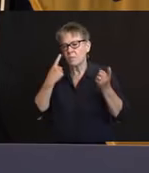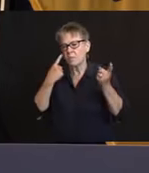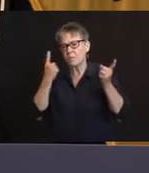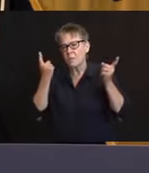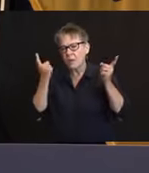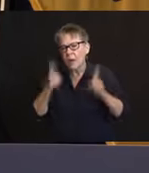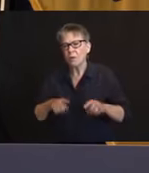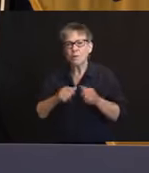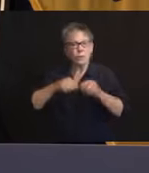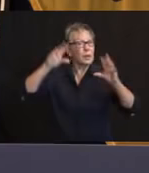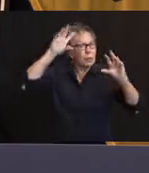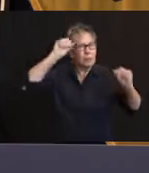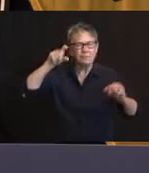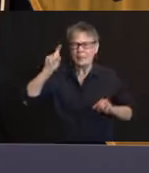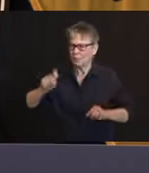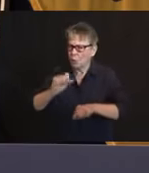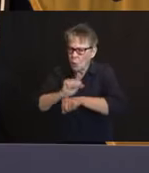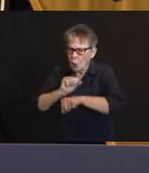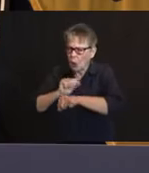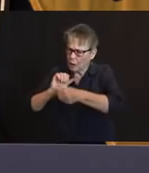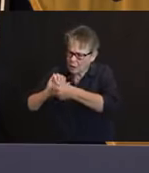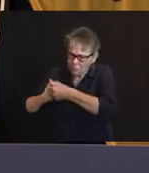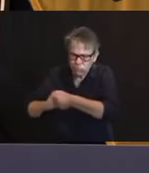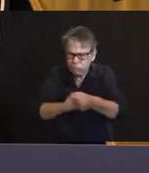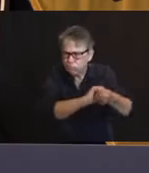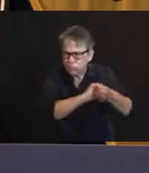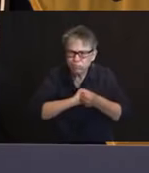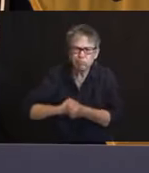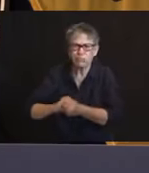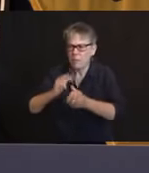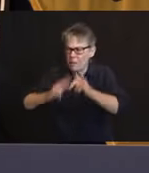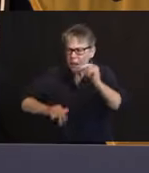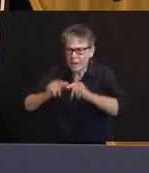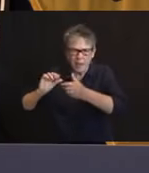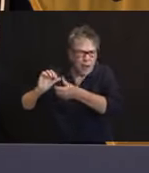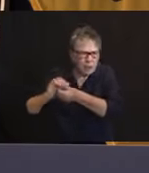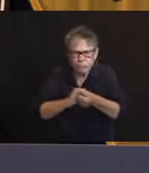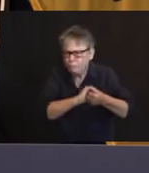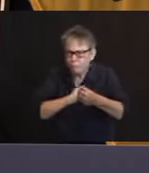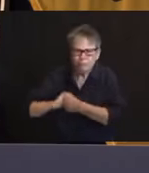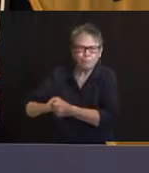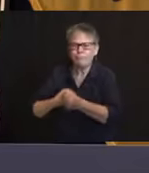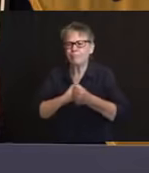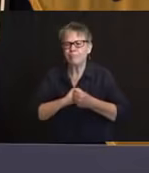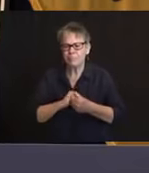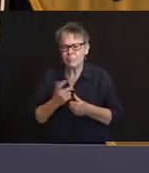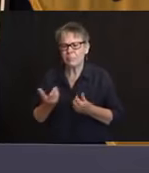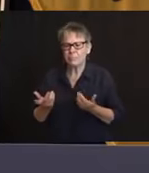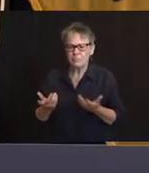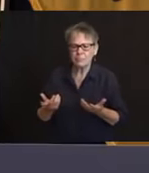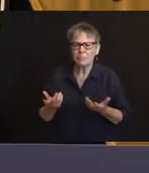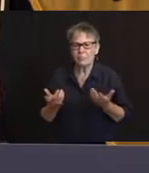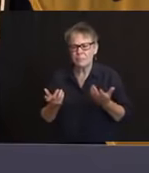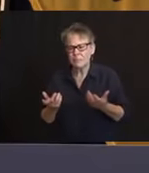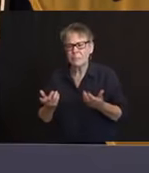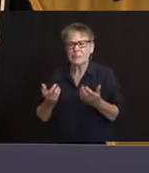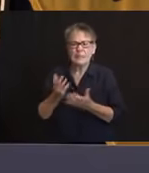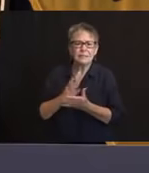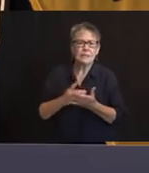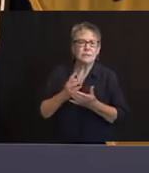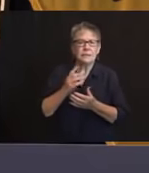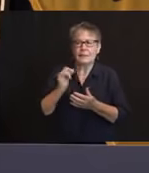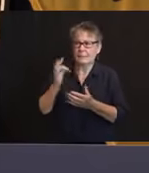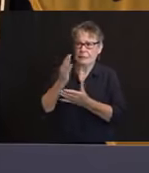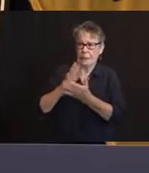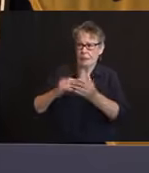think if symbols run counter to a society that works for everybody equally,